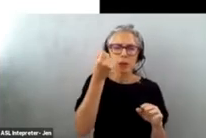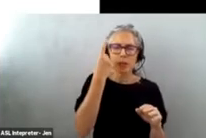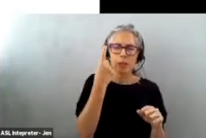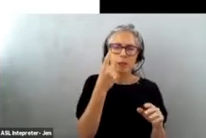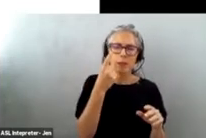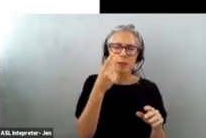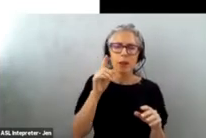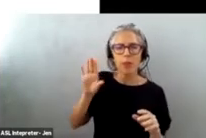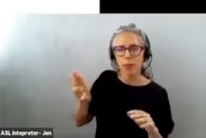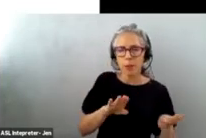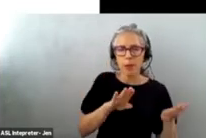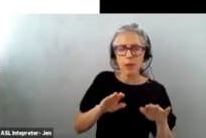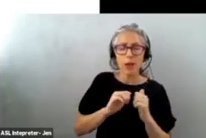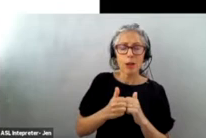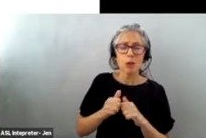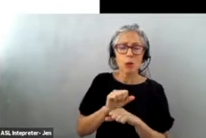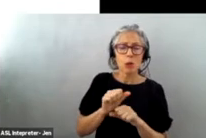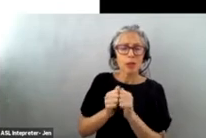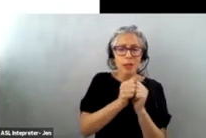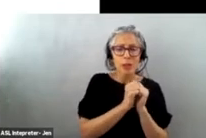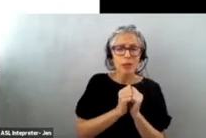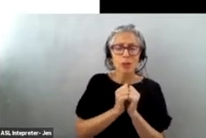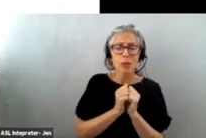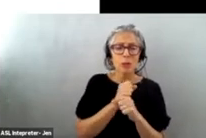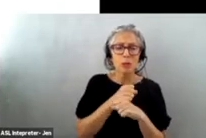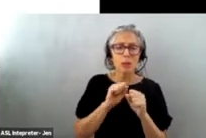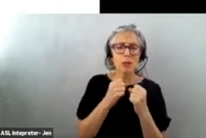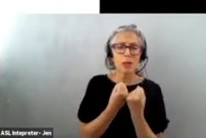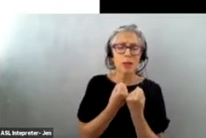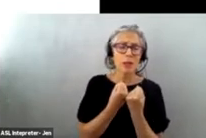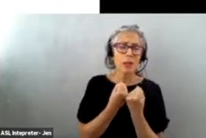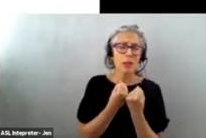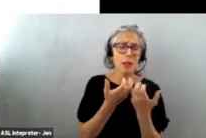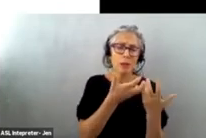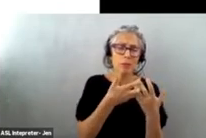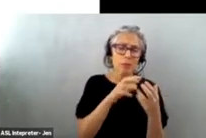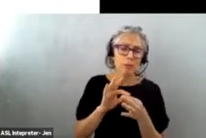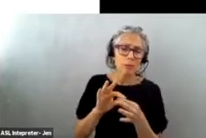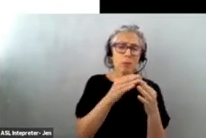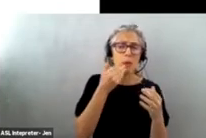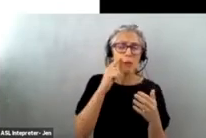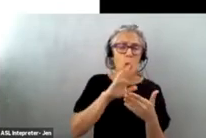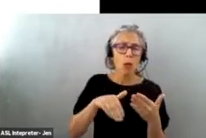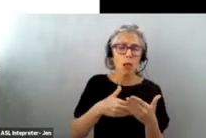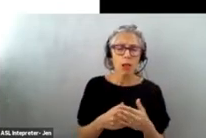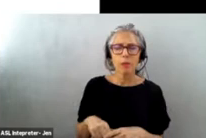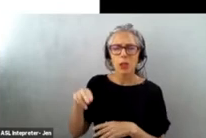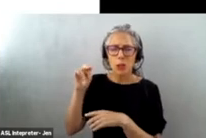behaviors and of how to work together to create a society that works better for everyone. And while there is a growing neurodiversity